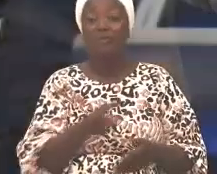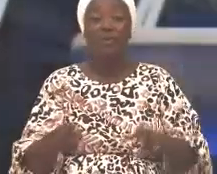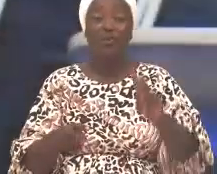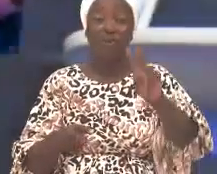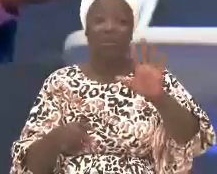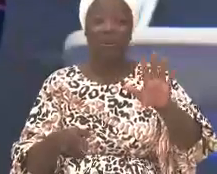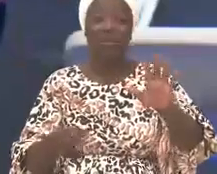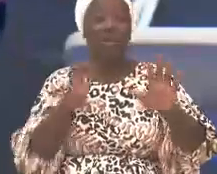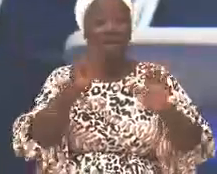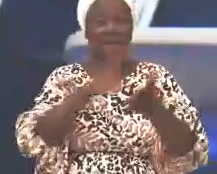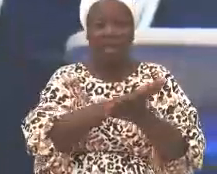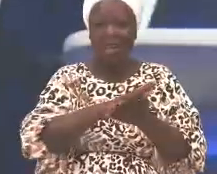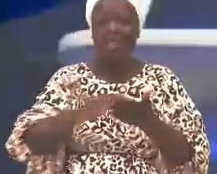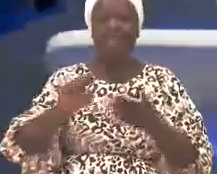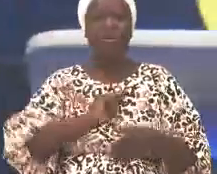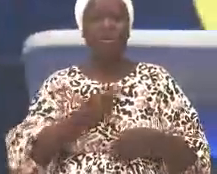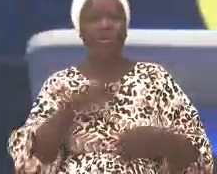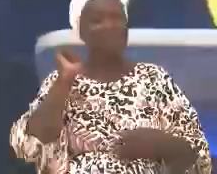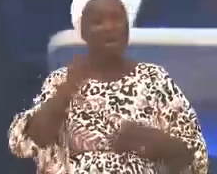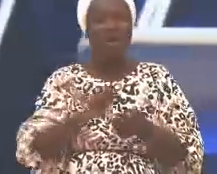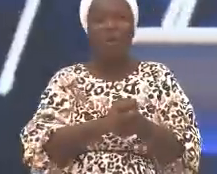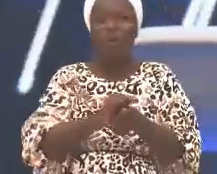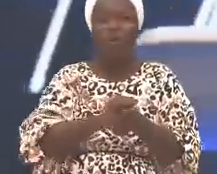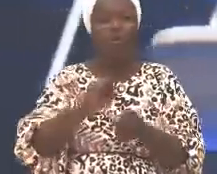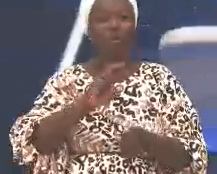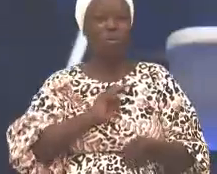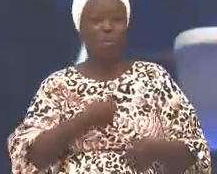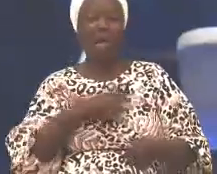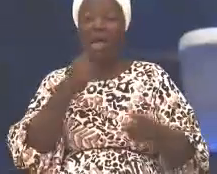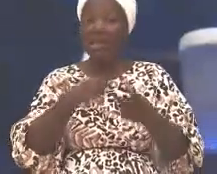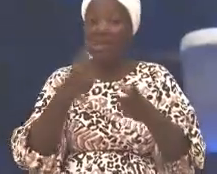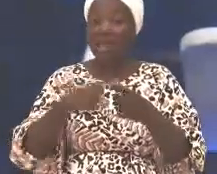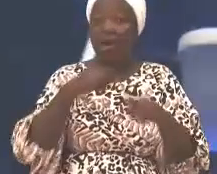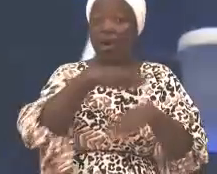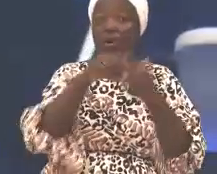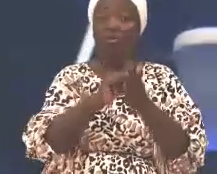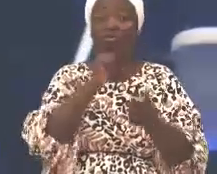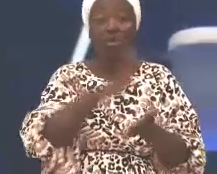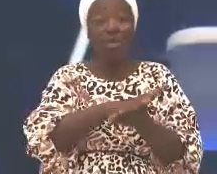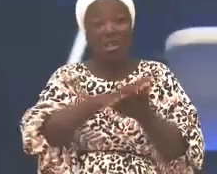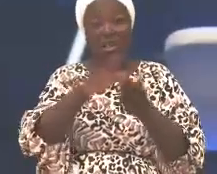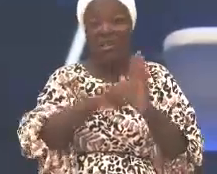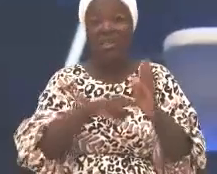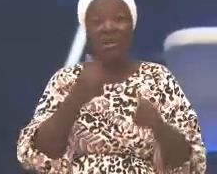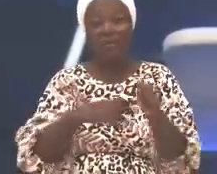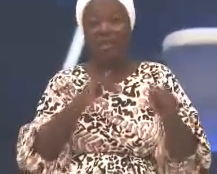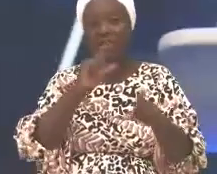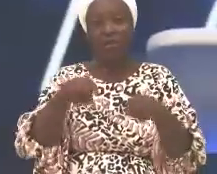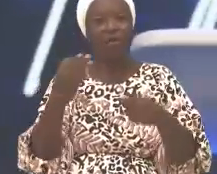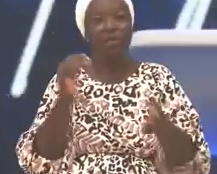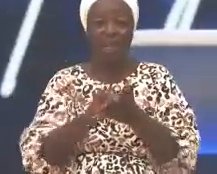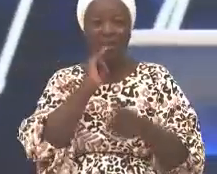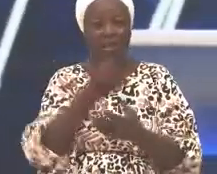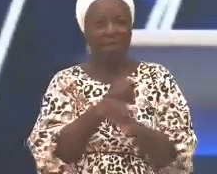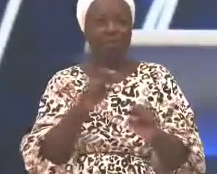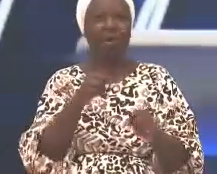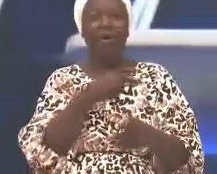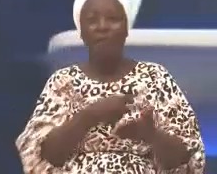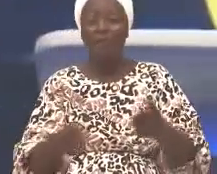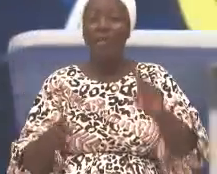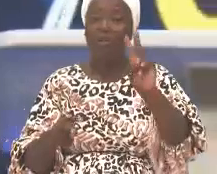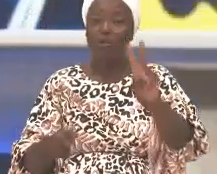us, he washes us, and then all the uncleanness, everything is gone. That's salvation. Verse 26